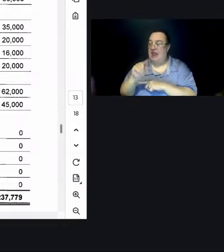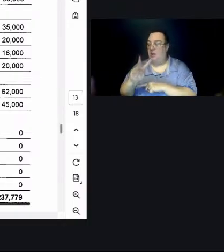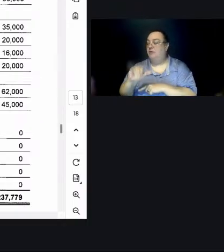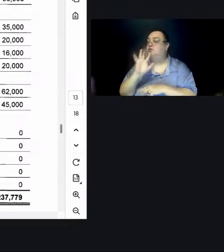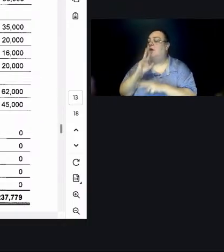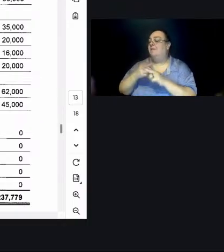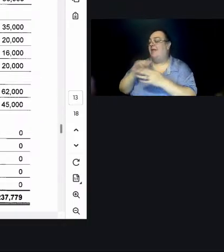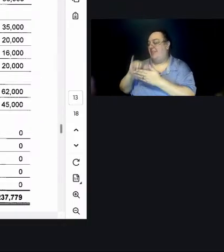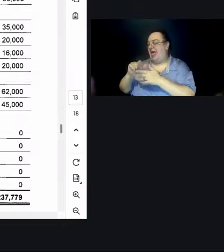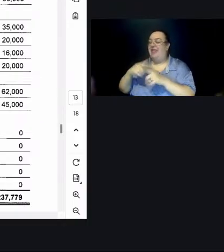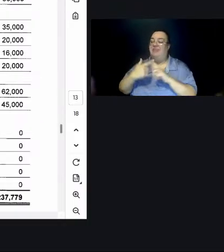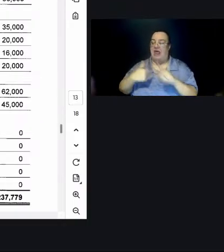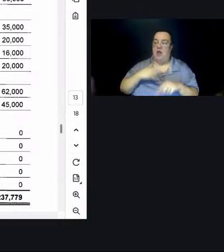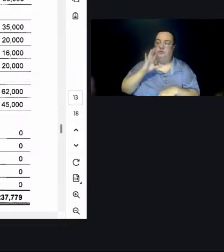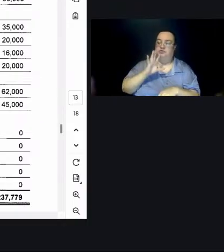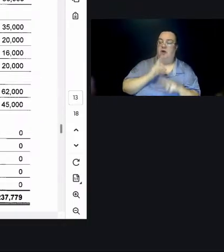Axon.